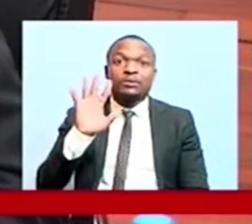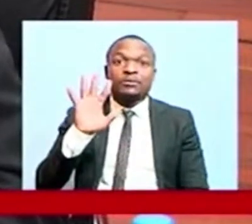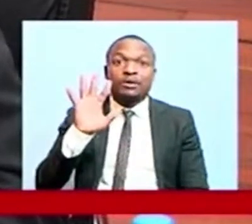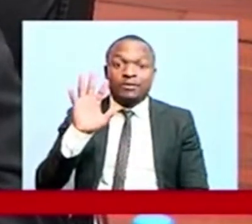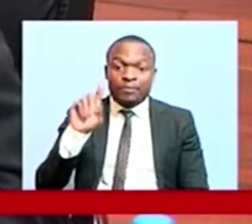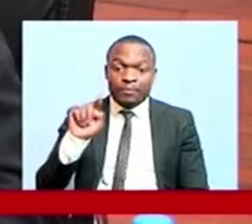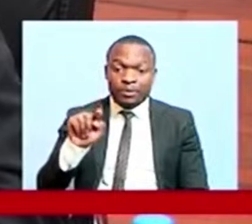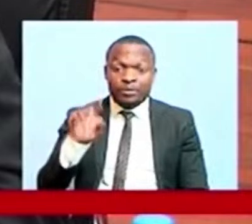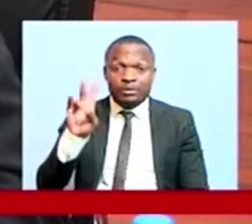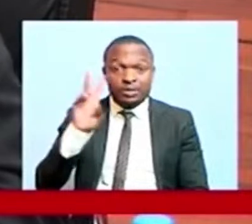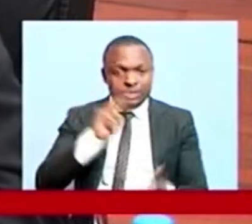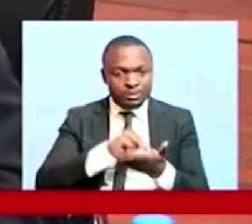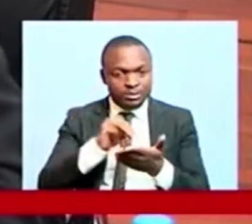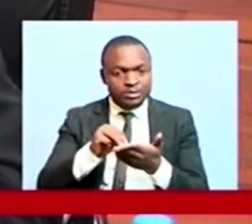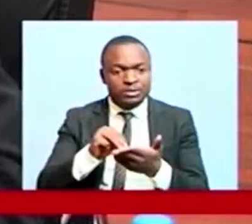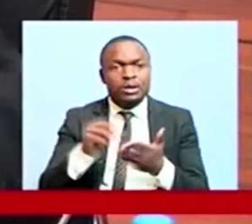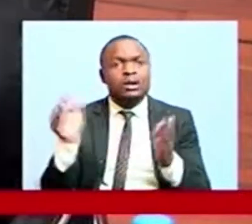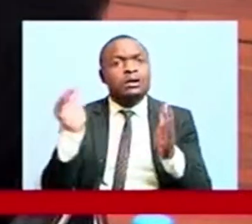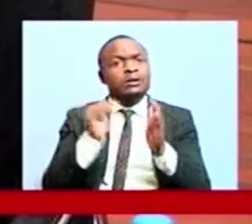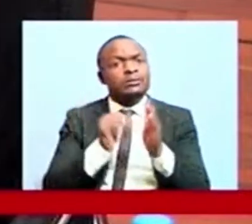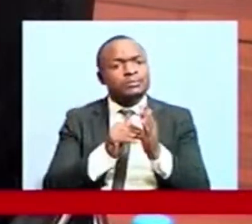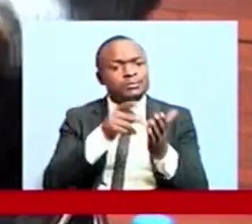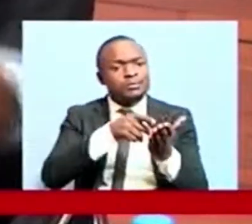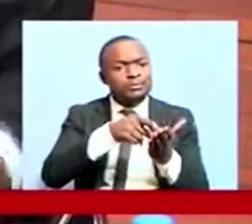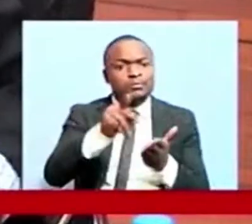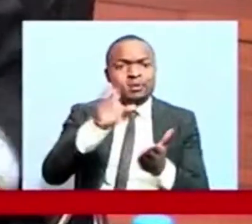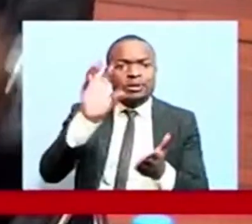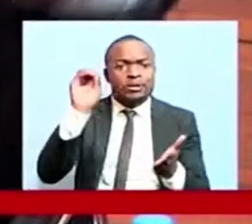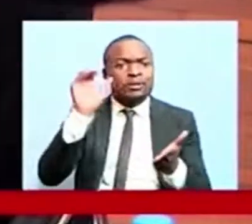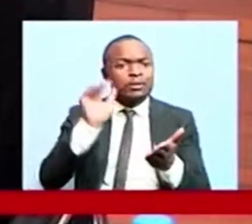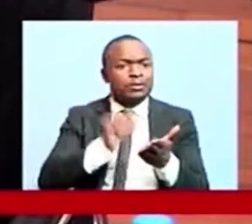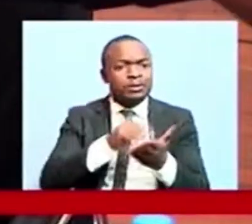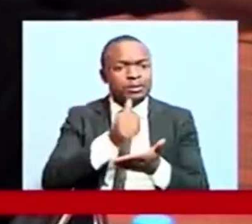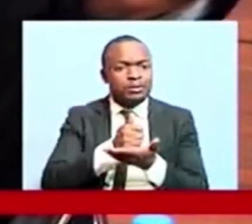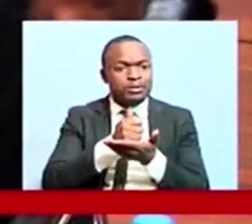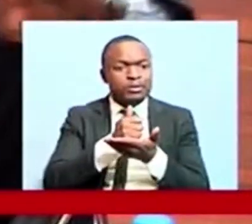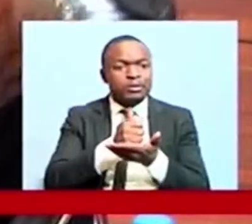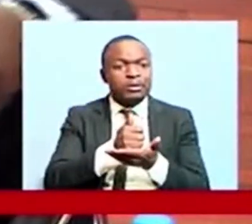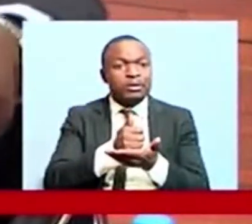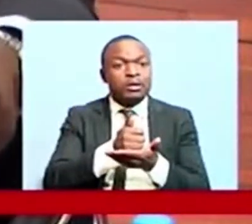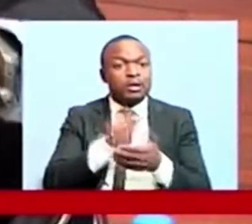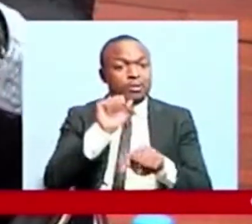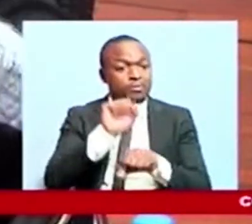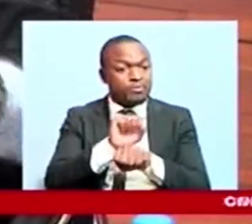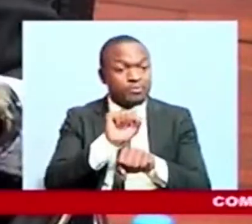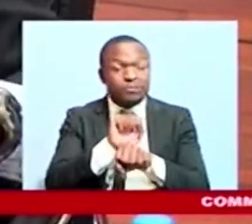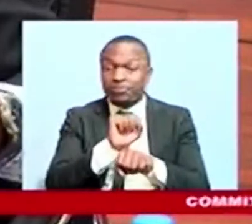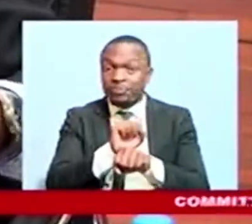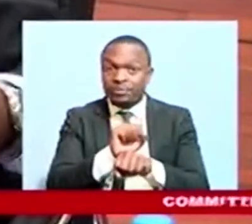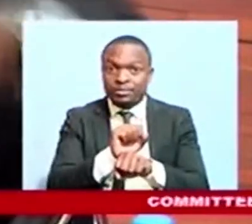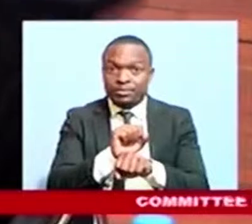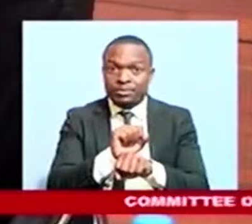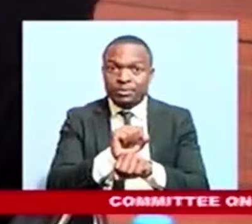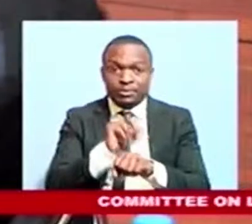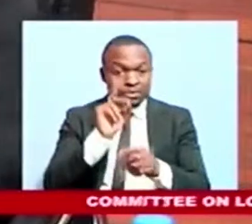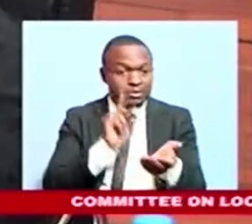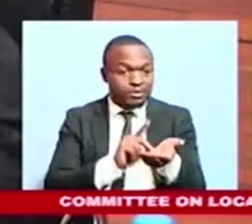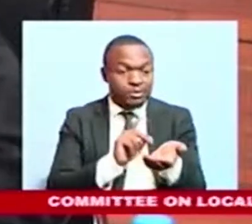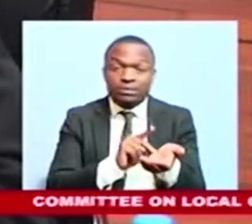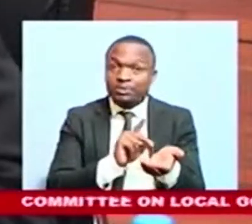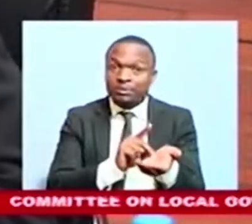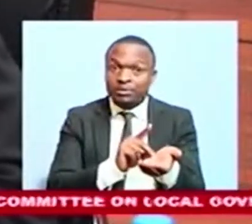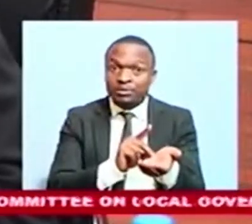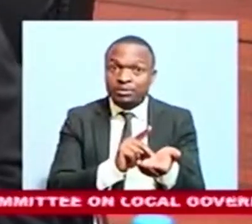million. Then you again pay the 50,000 to help labor, which Dr. Mwanza said, it was now at